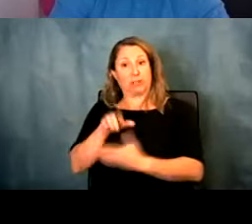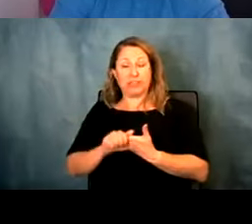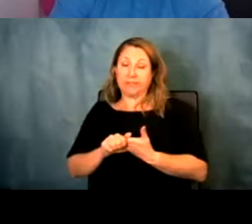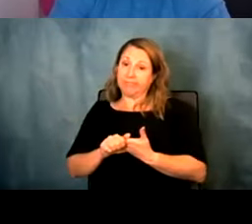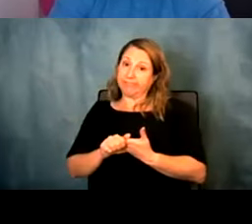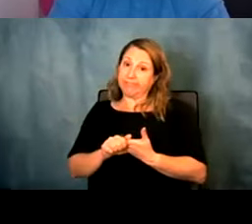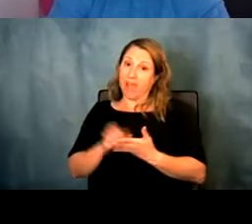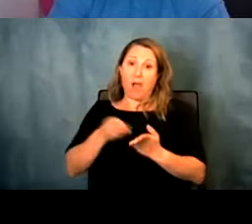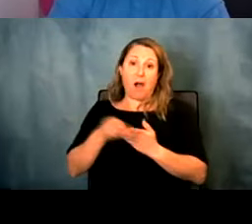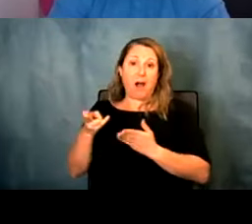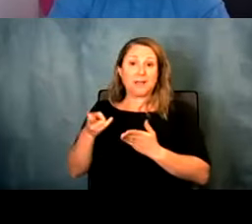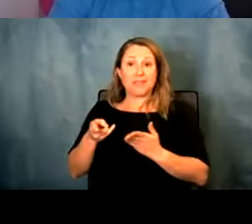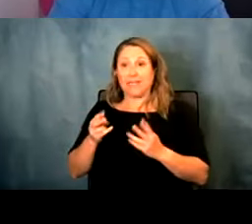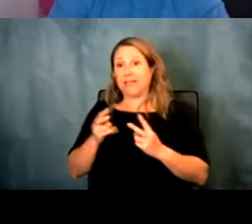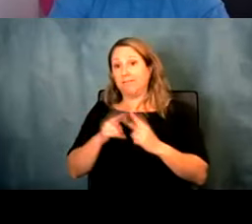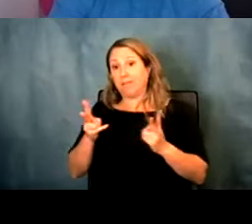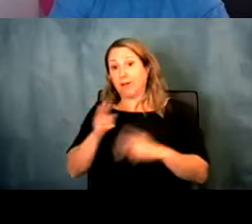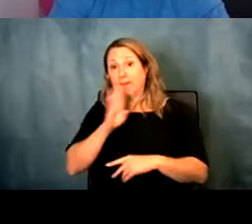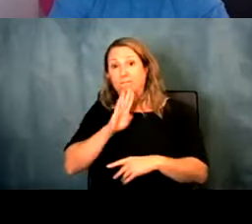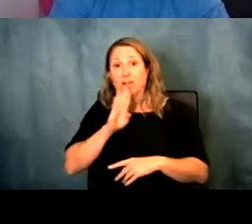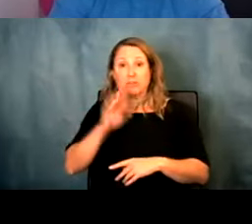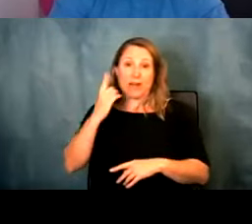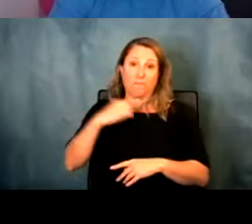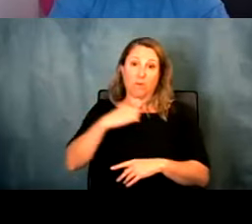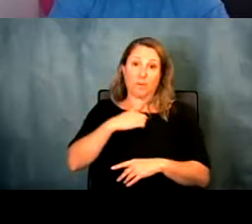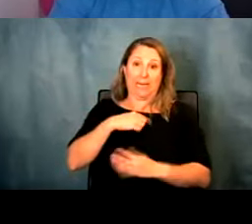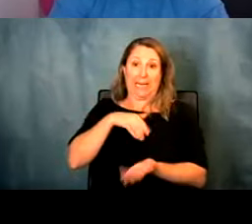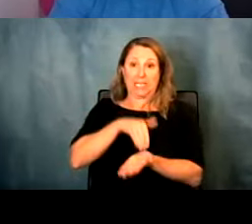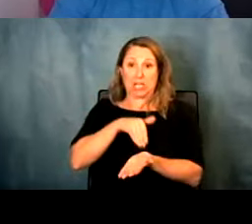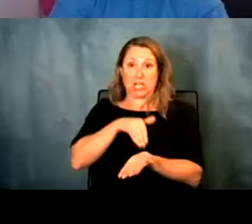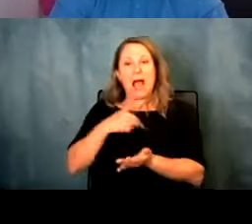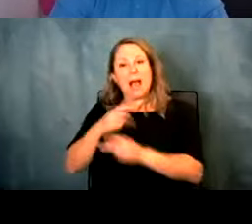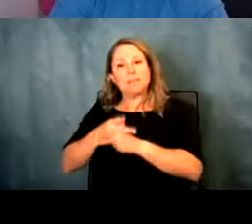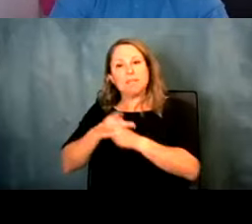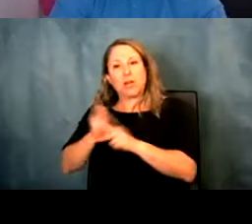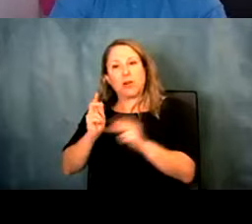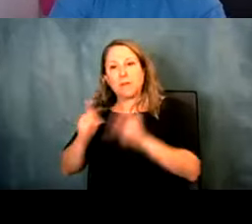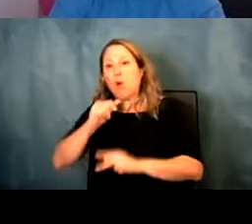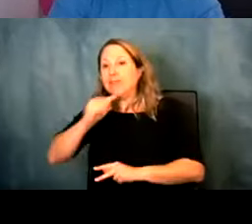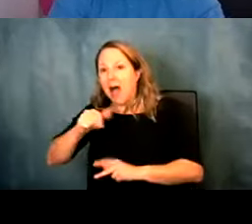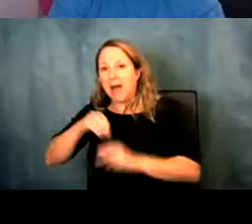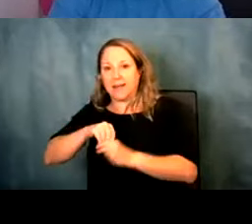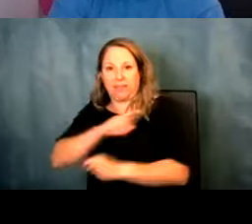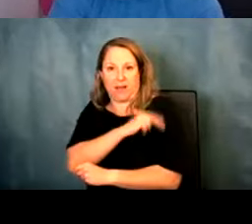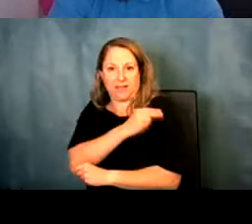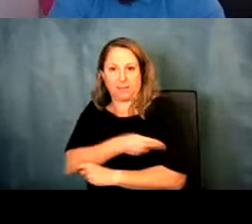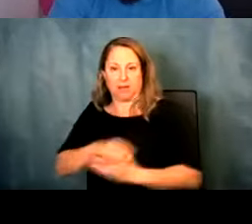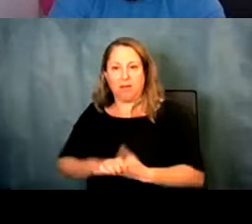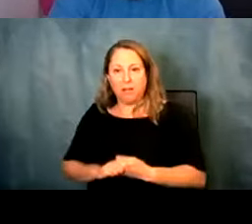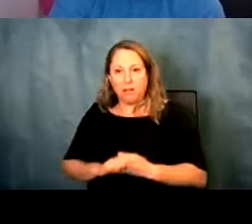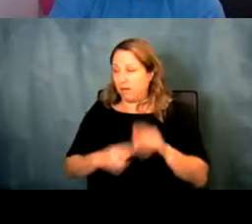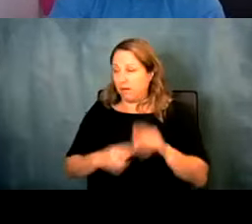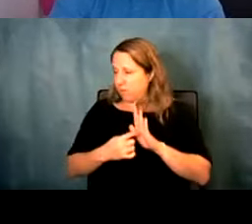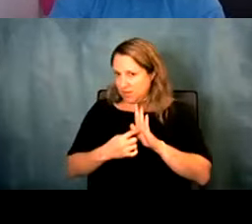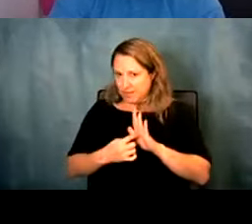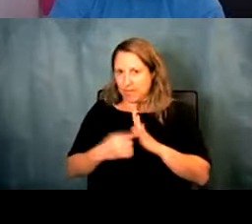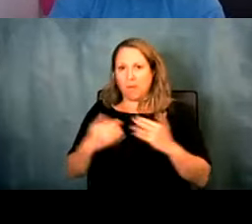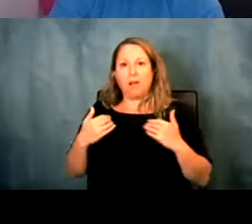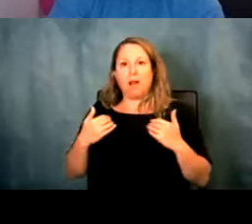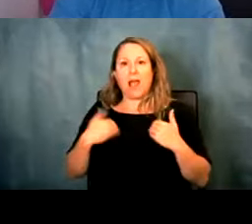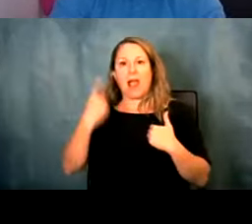as a primary care doctor, right? So I'm taking care of all the people who aren't in the hospital. And for example, I have a young